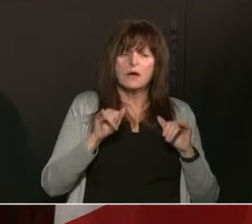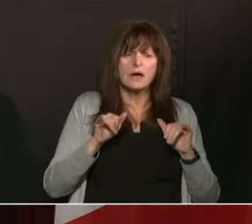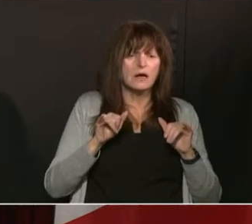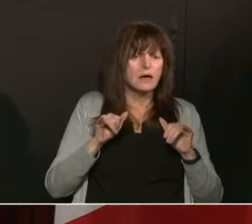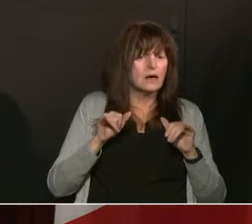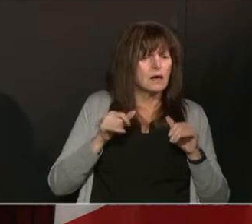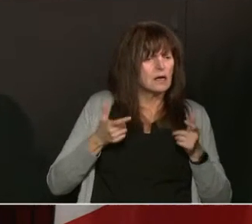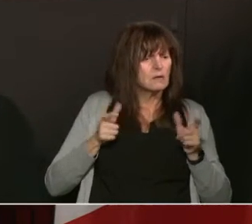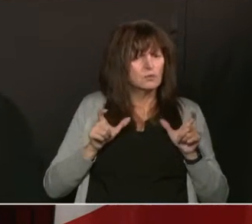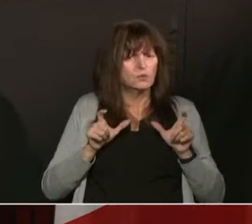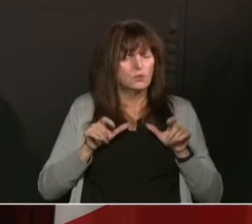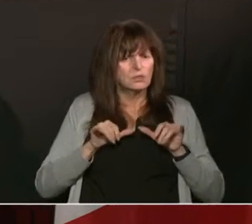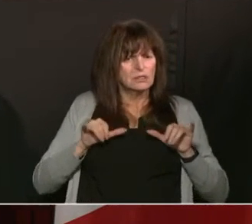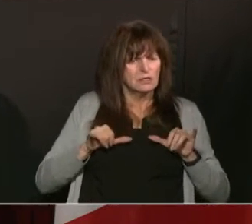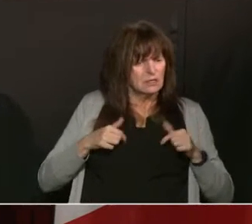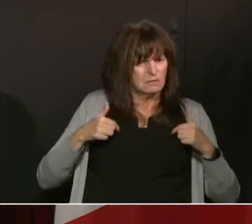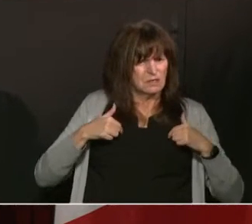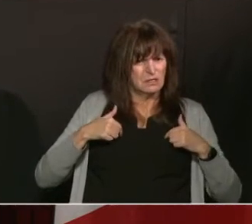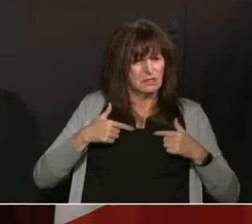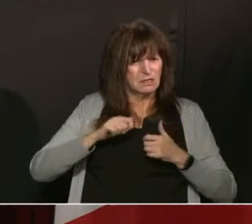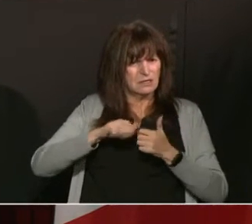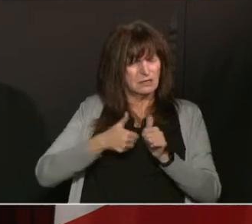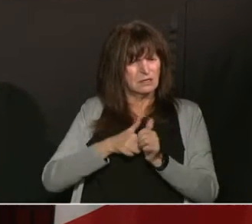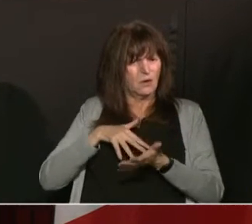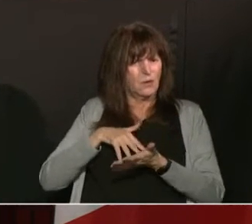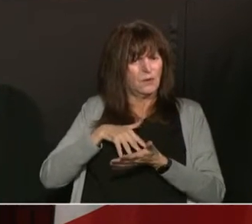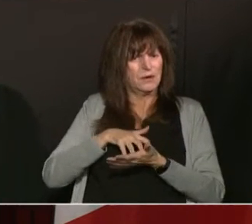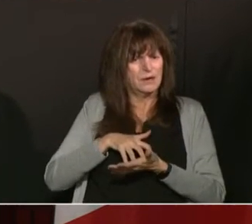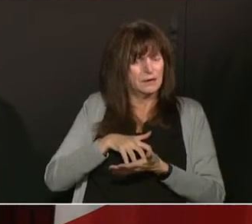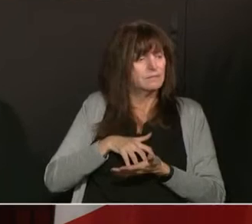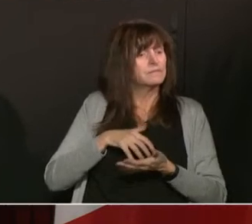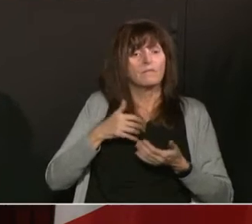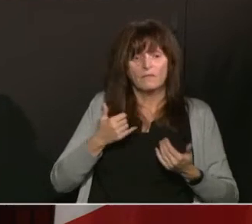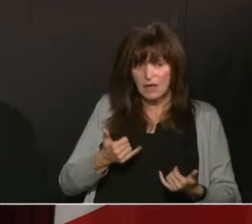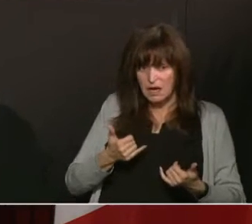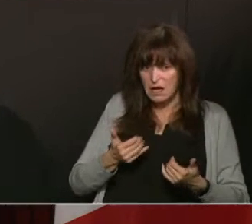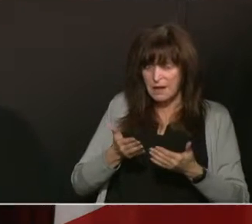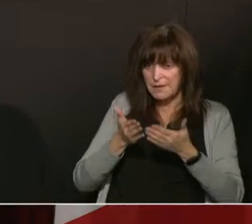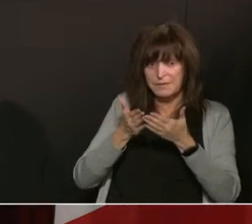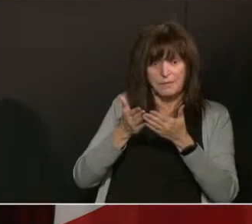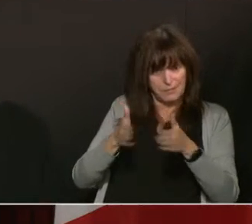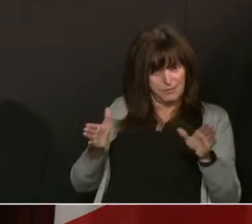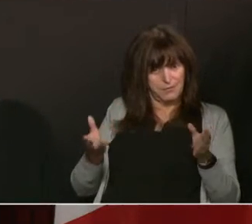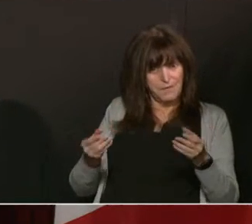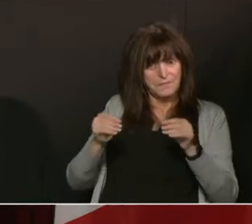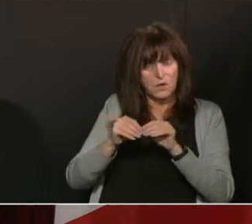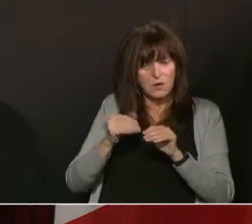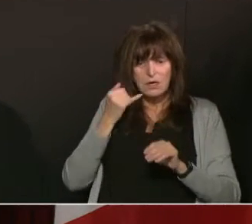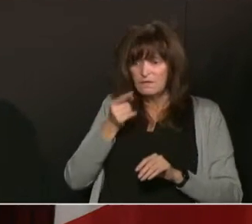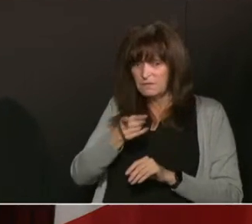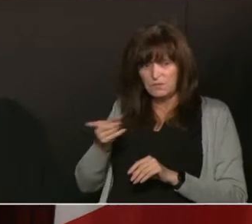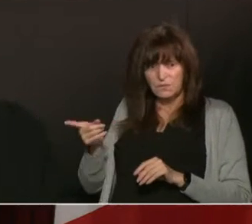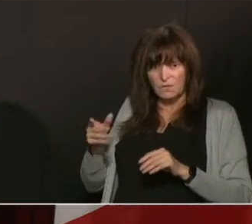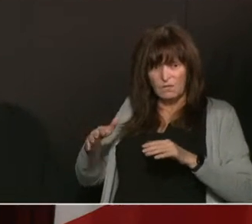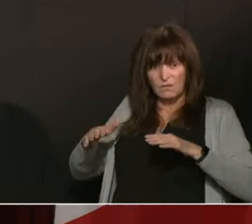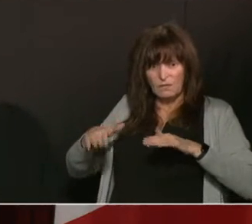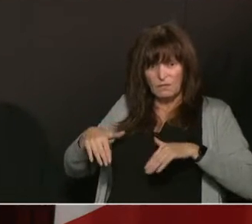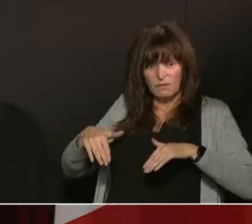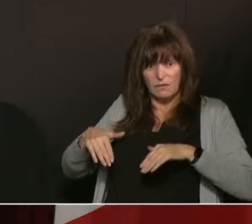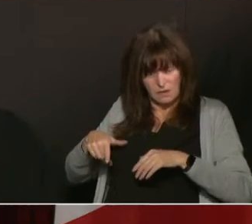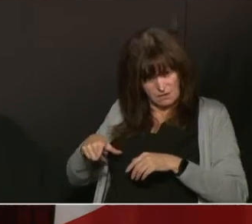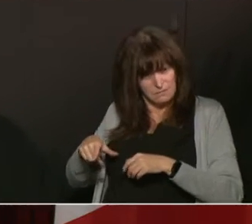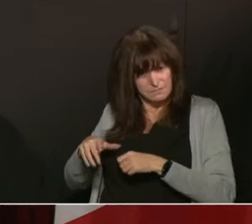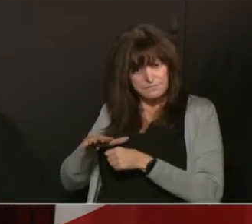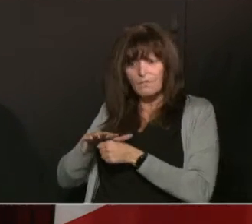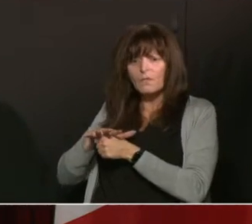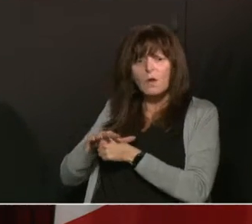But if individuals still are at high risk and still can't get access, we at the local level and provincial level will be working to try to